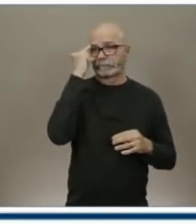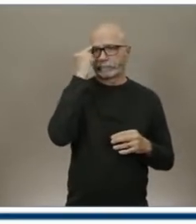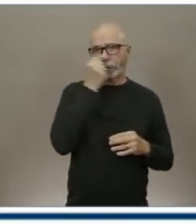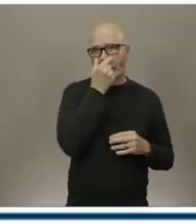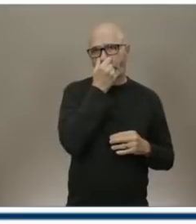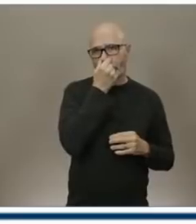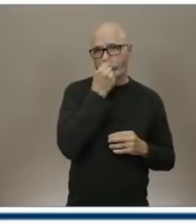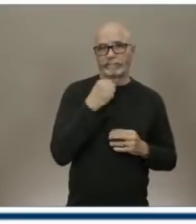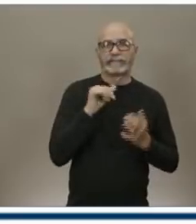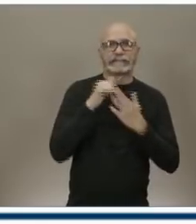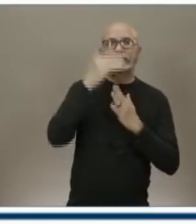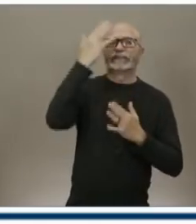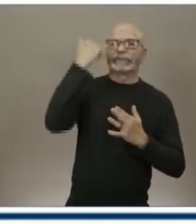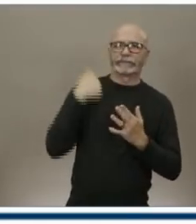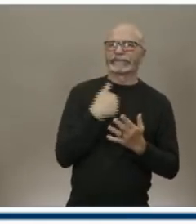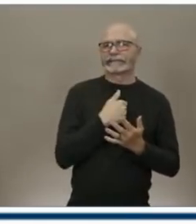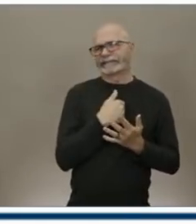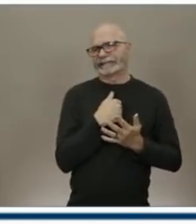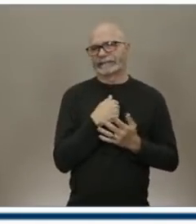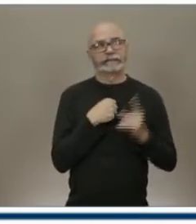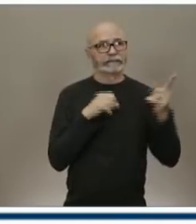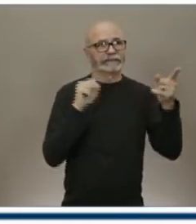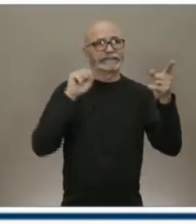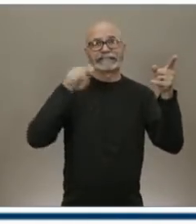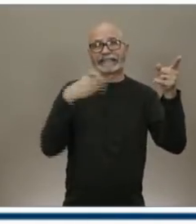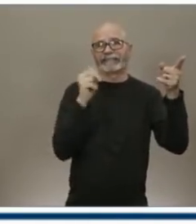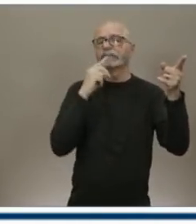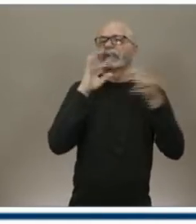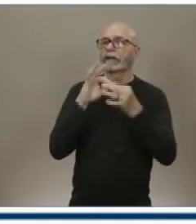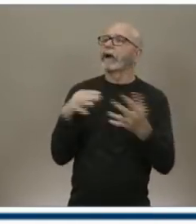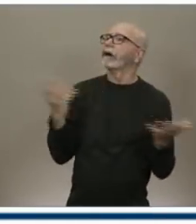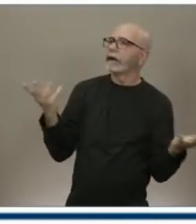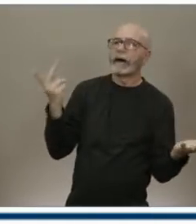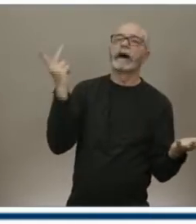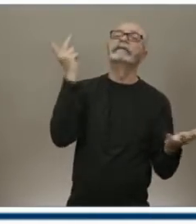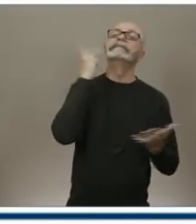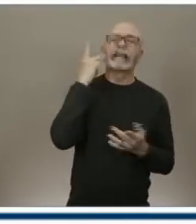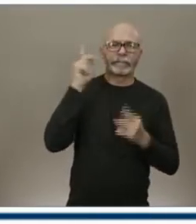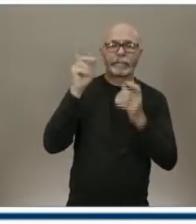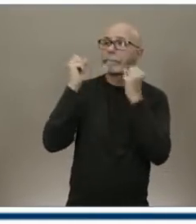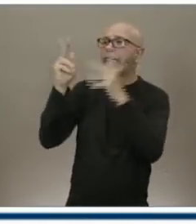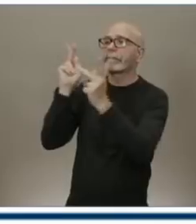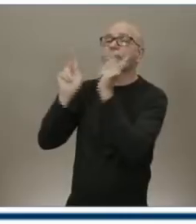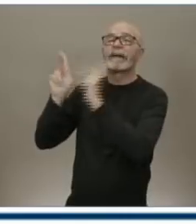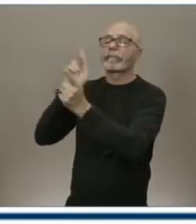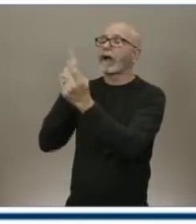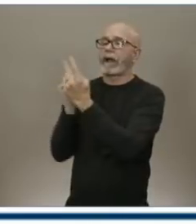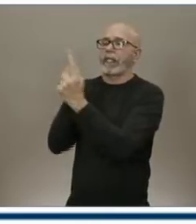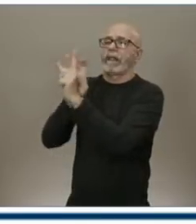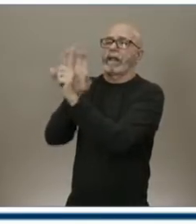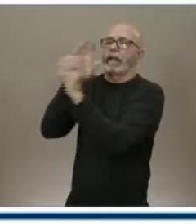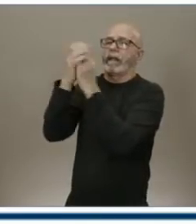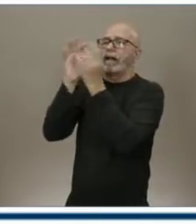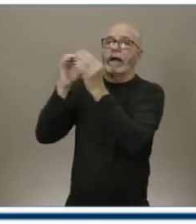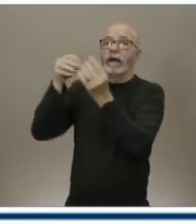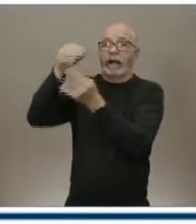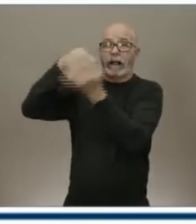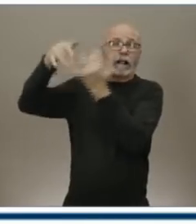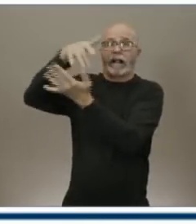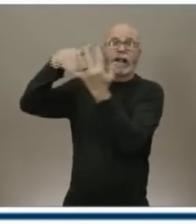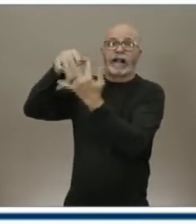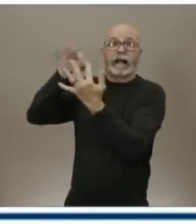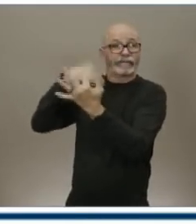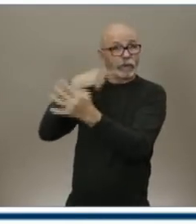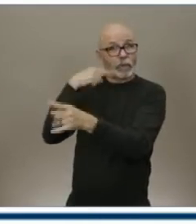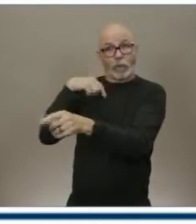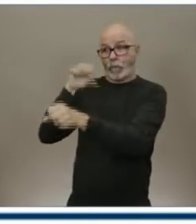As I said, there were many. This workplace, there's lots of contacts in it. So if we do as we're doing now, work with that company,